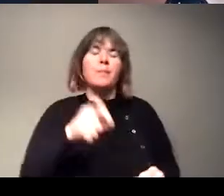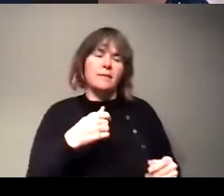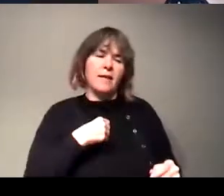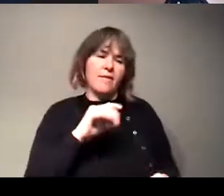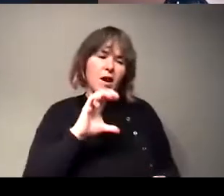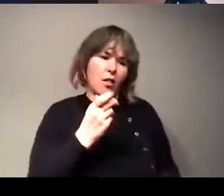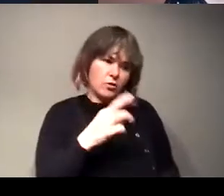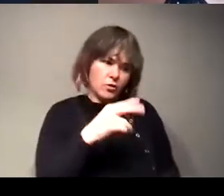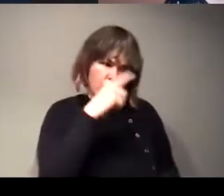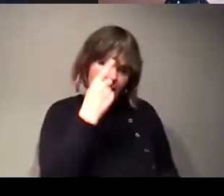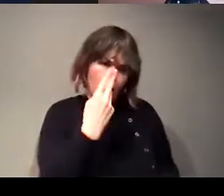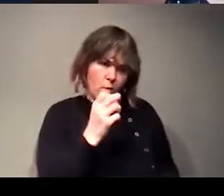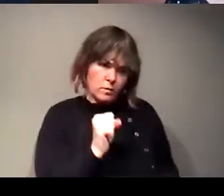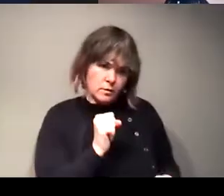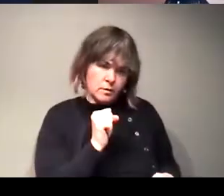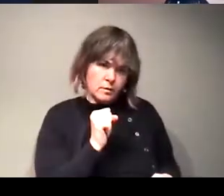holes